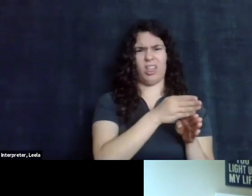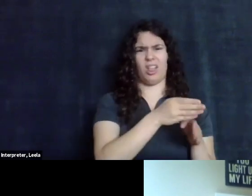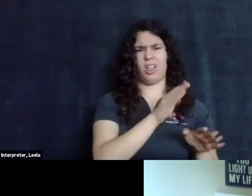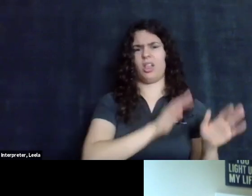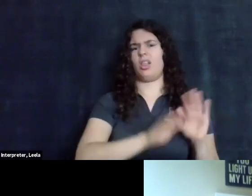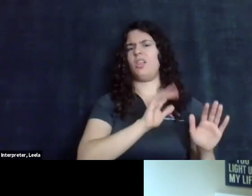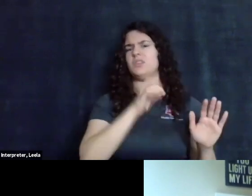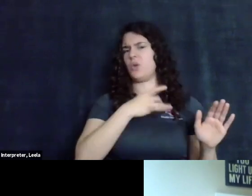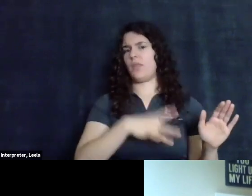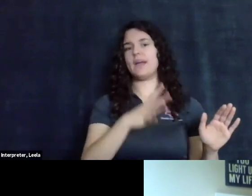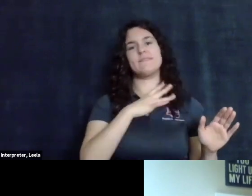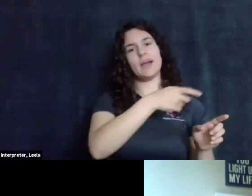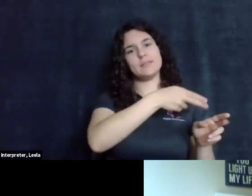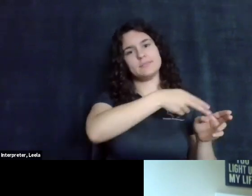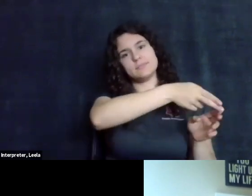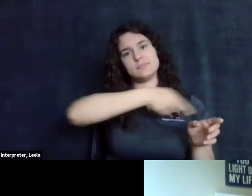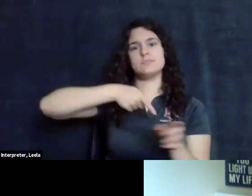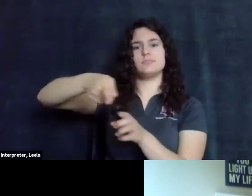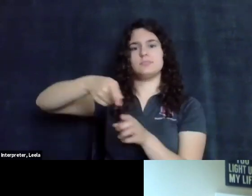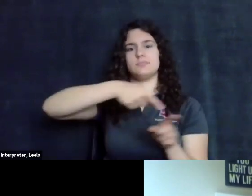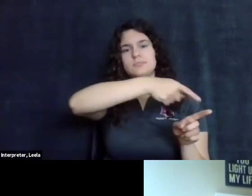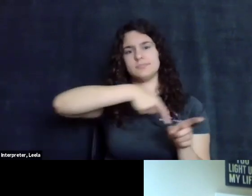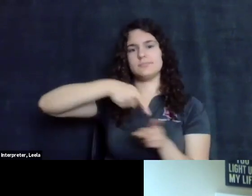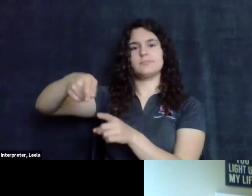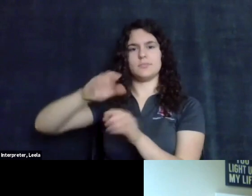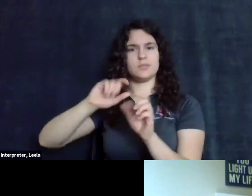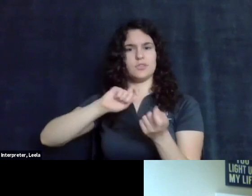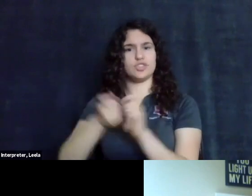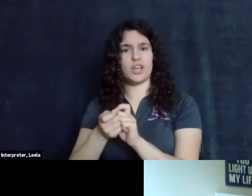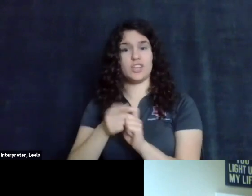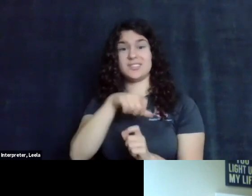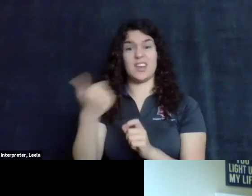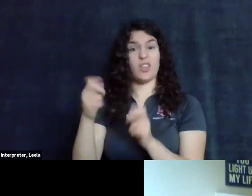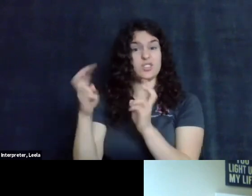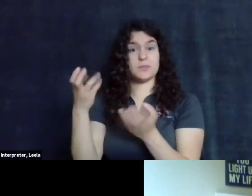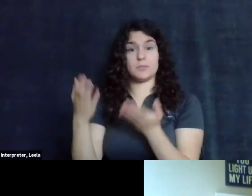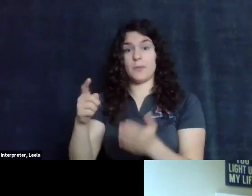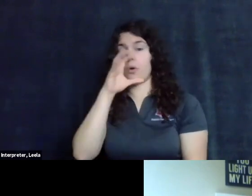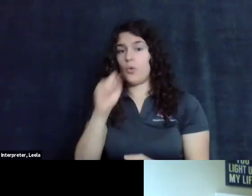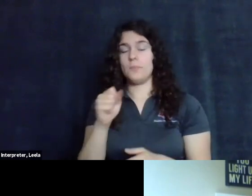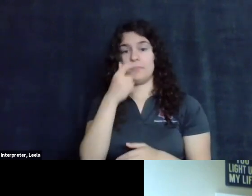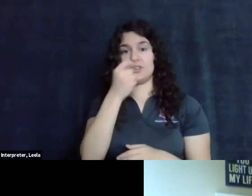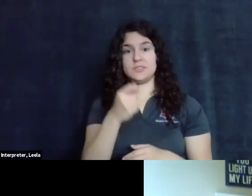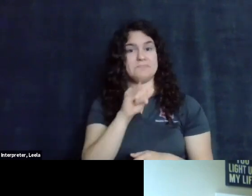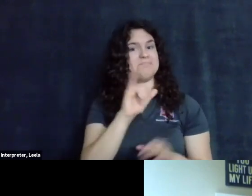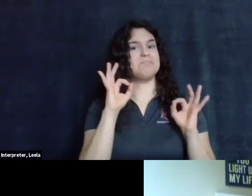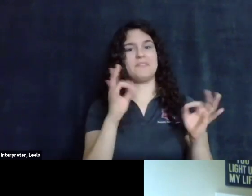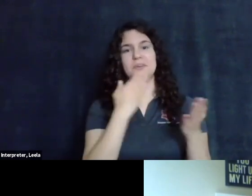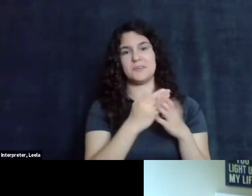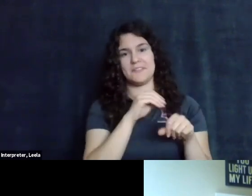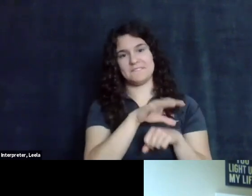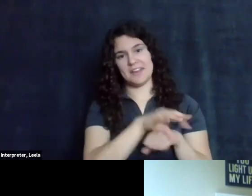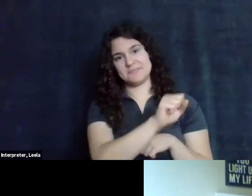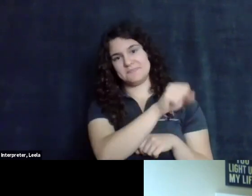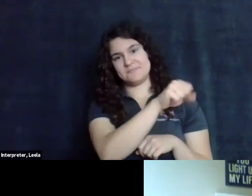change because there might be some other subject which you like. I couldn't have said it better myself, Dr. Sin.